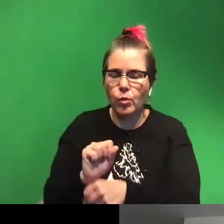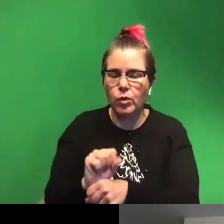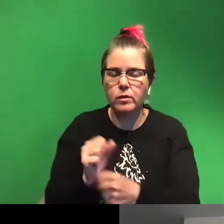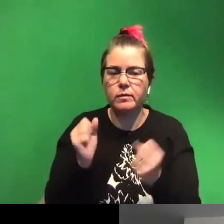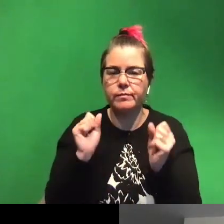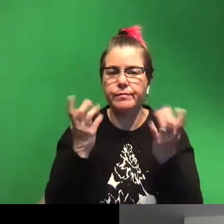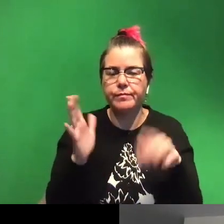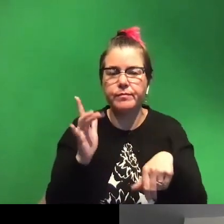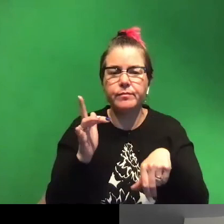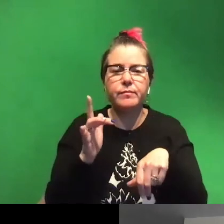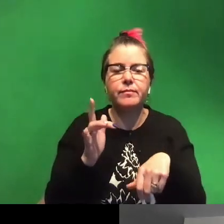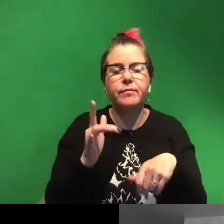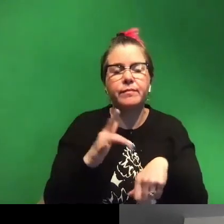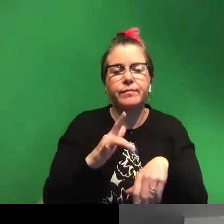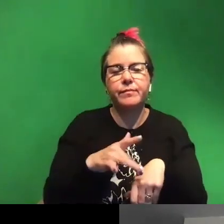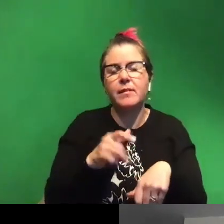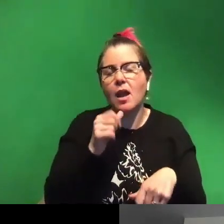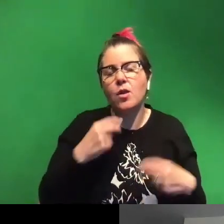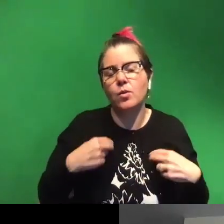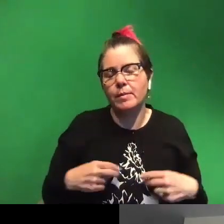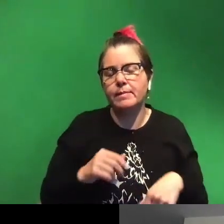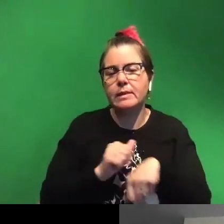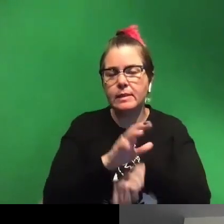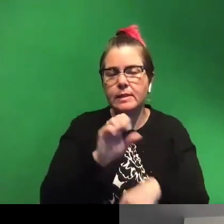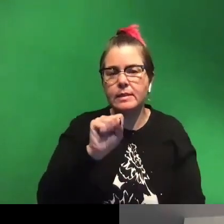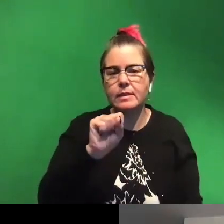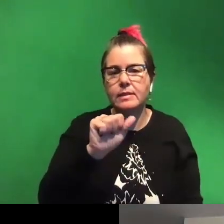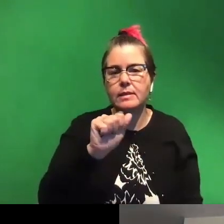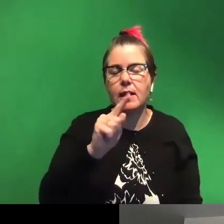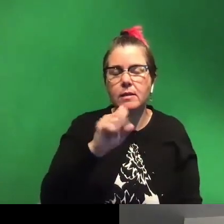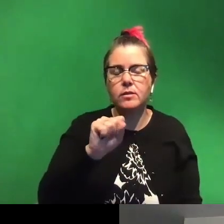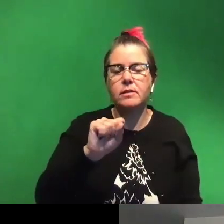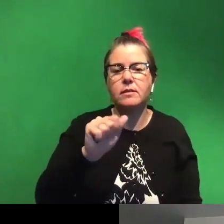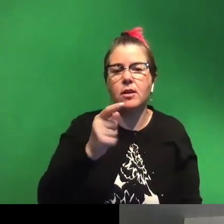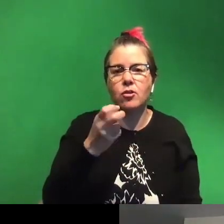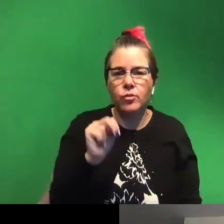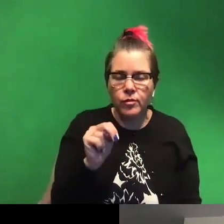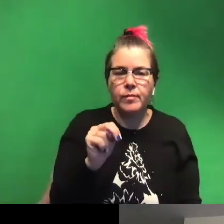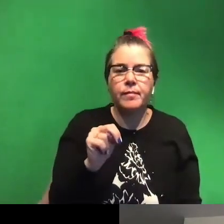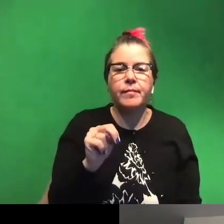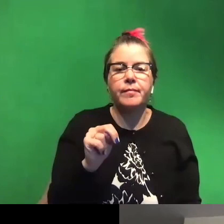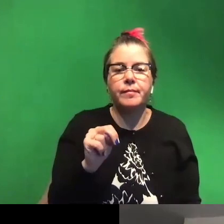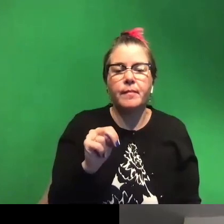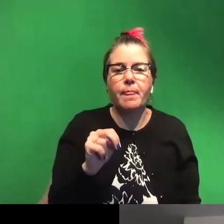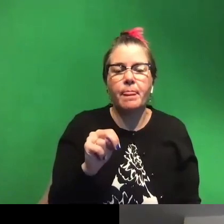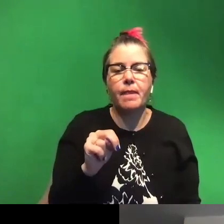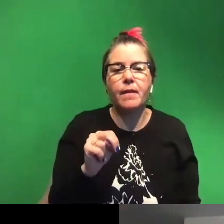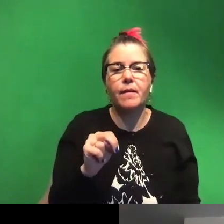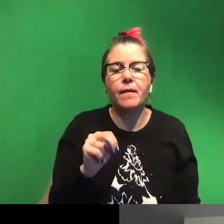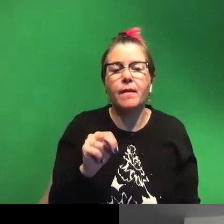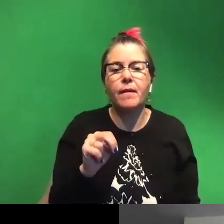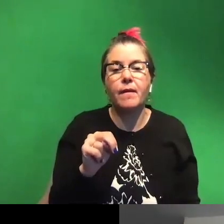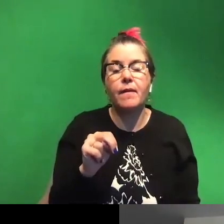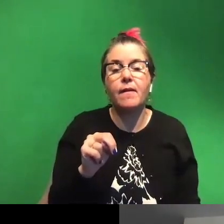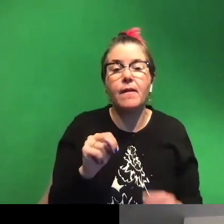to not as humans, but we have sent satellites to Saturn, and the only way that we can do